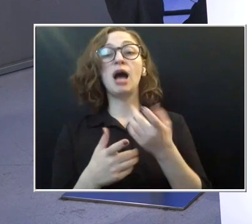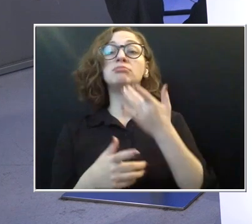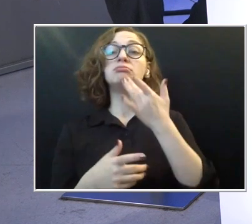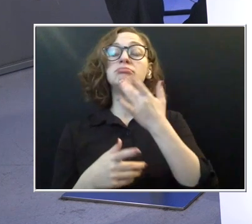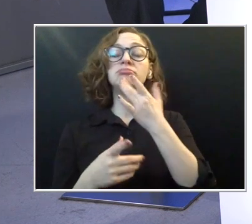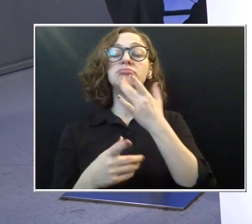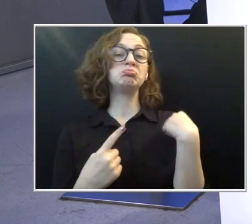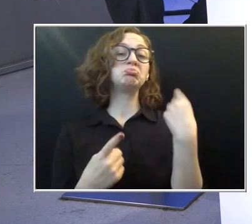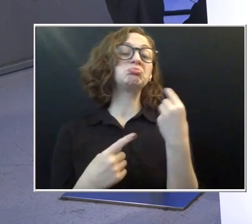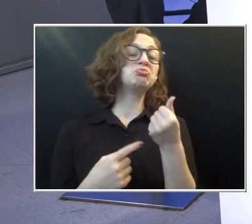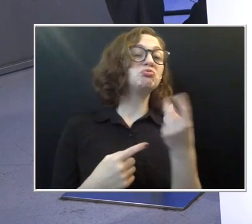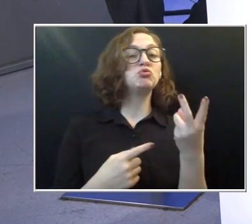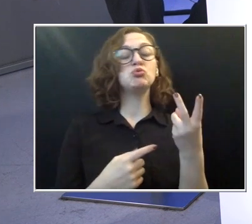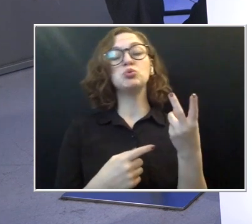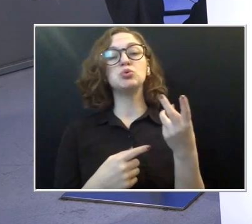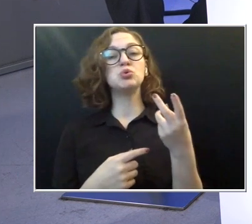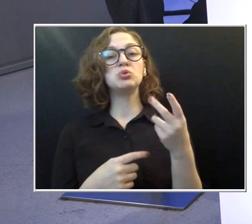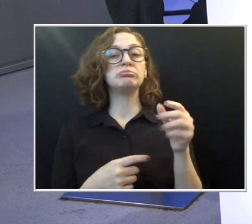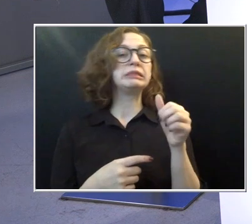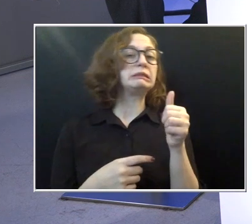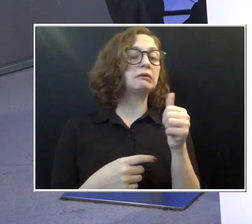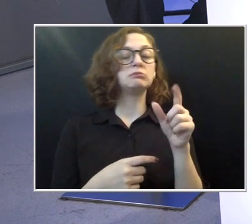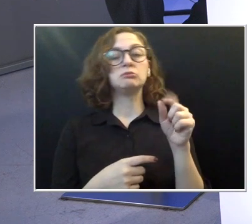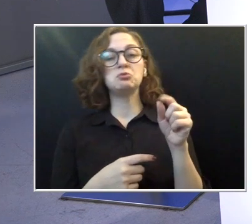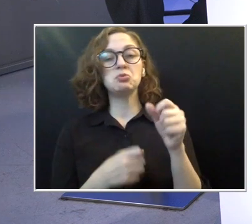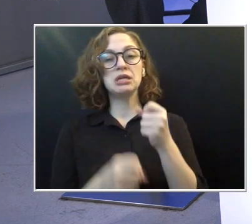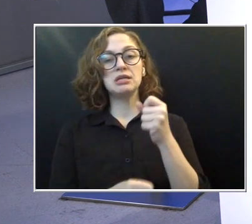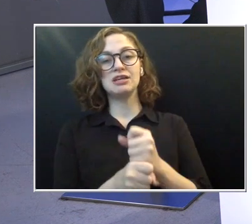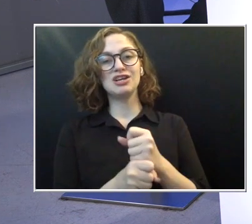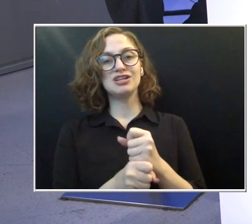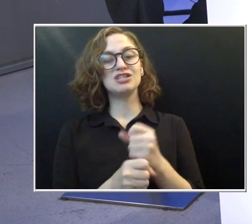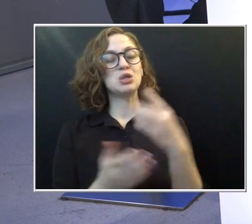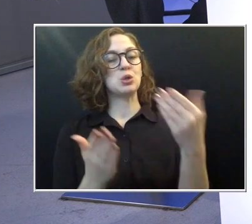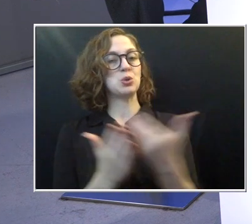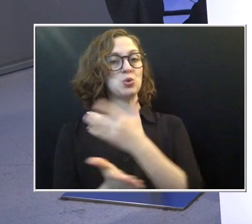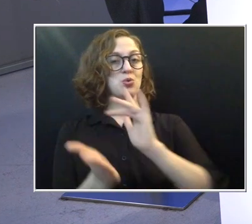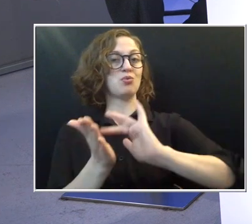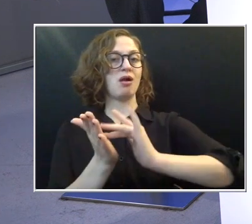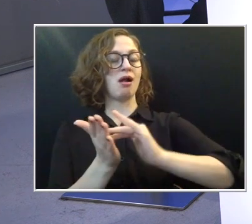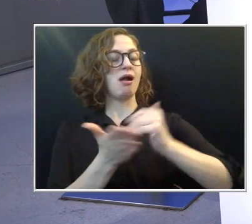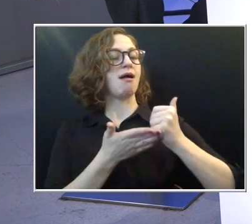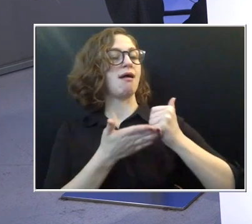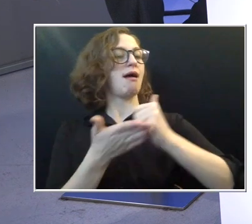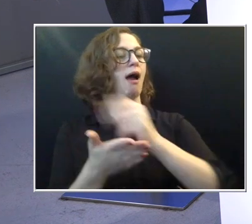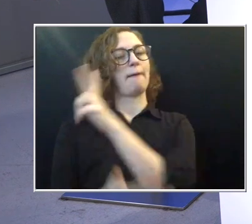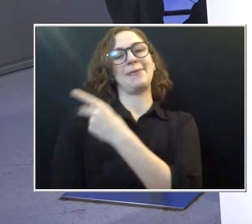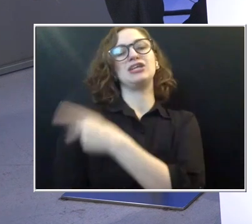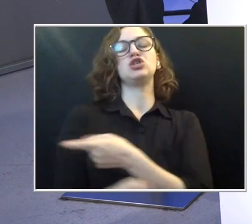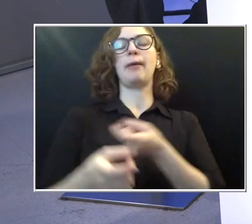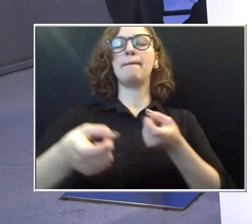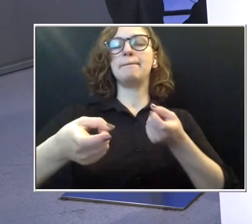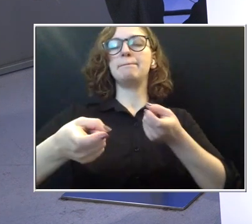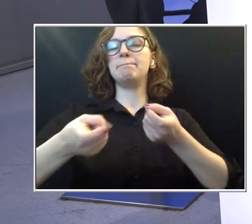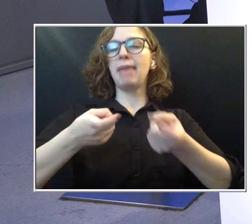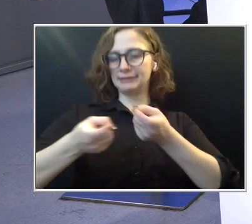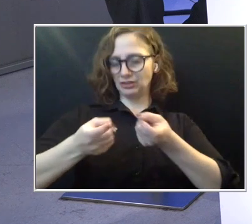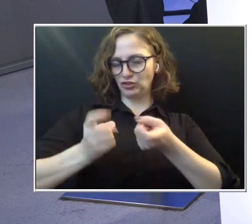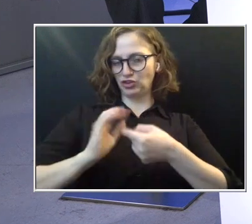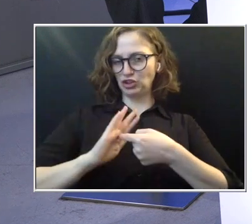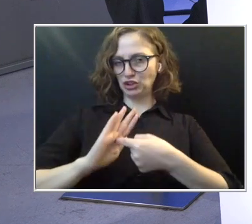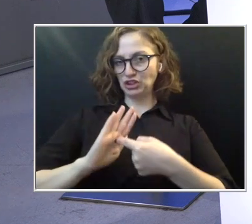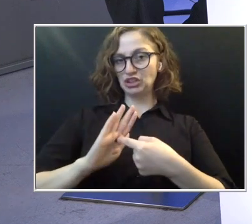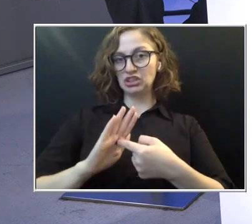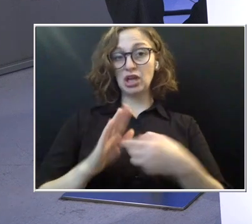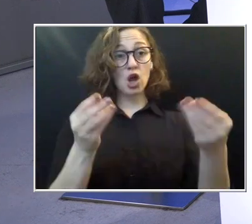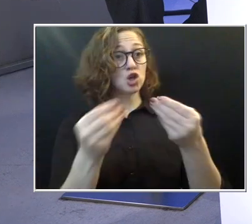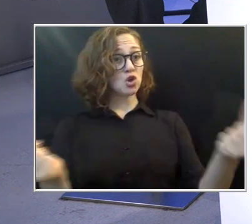helped patients manage their symptoms. They're not really cures per se, but at least you have something more in your armamentarium that you